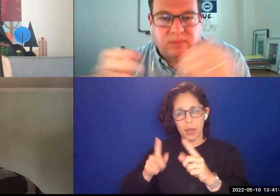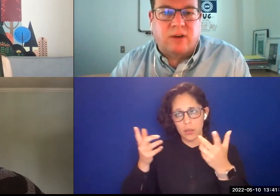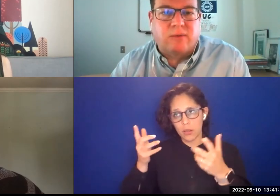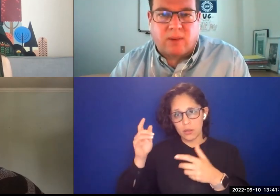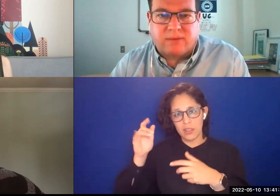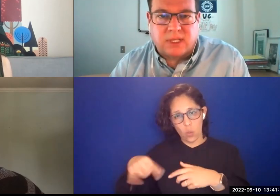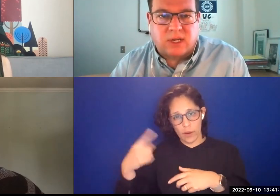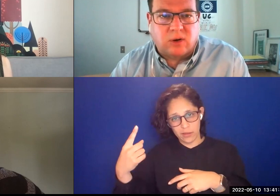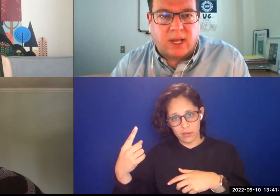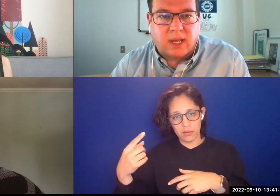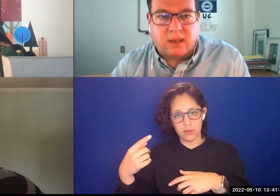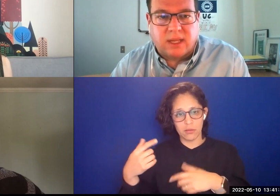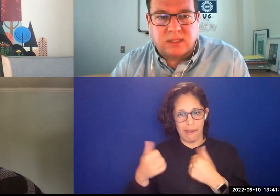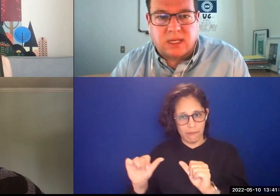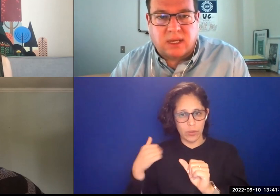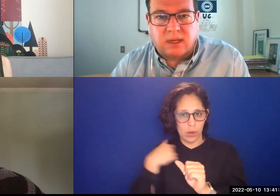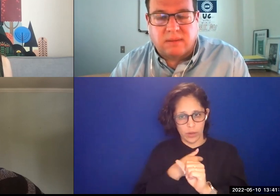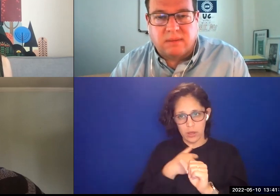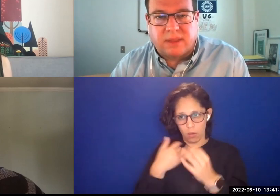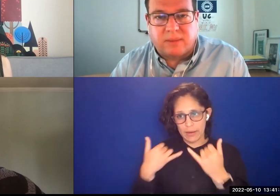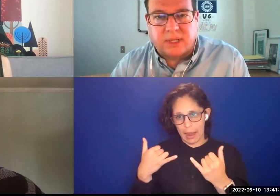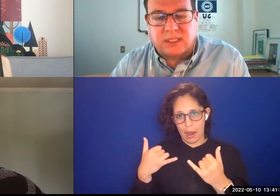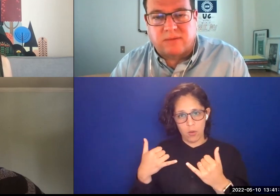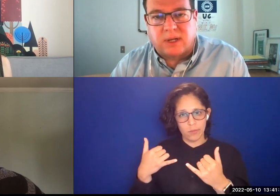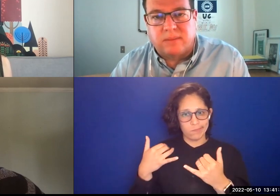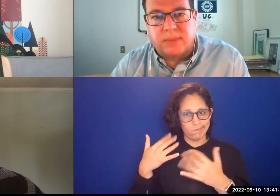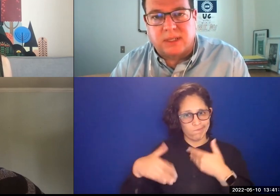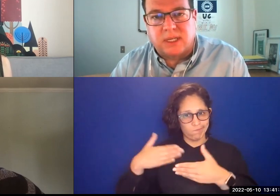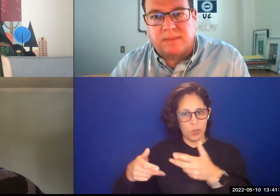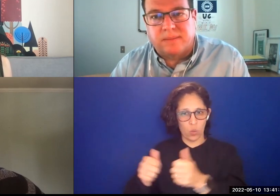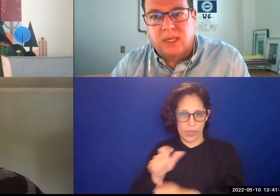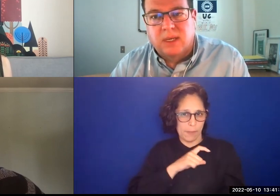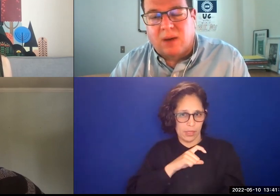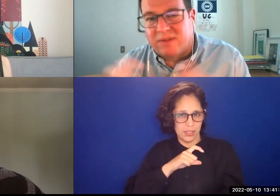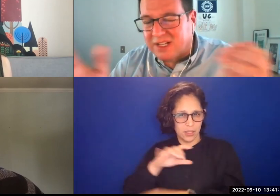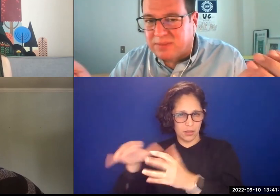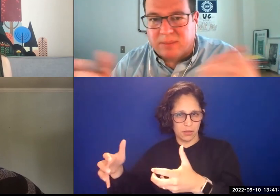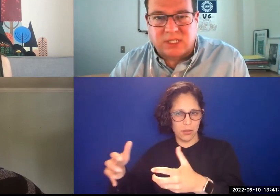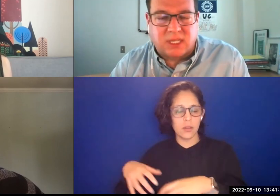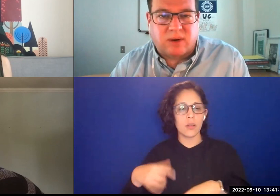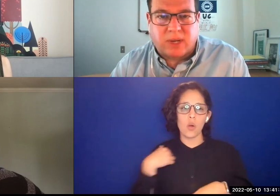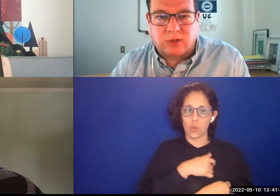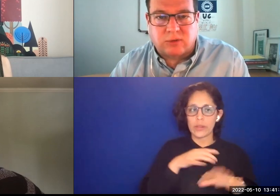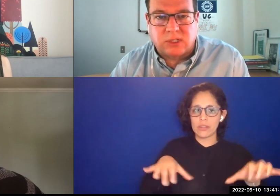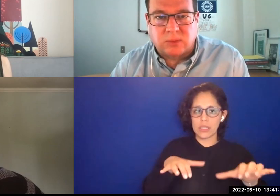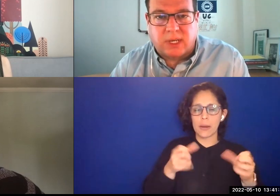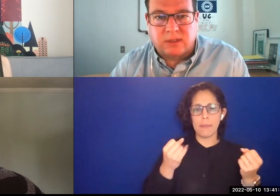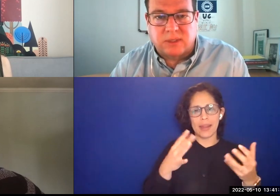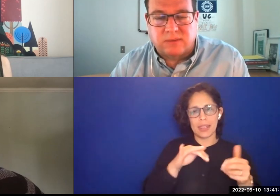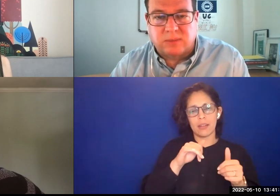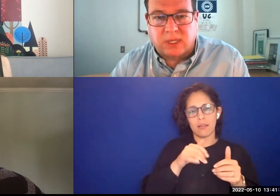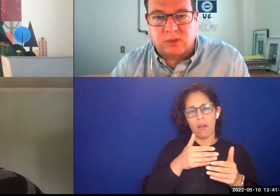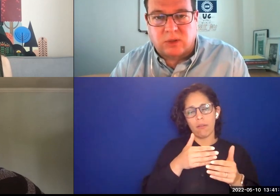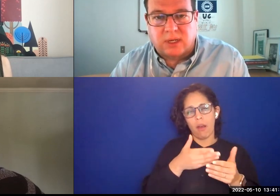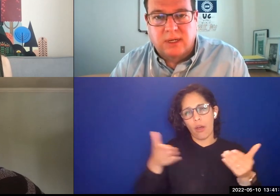That's a reform effort that's underway, that's on that policing front. But and we've done a bunch of things around mass incarceration as well, in